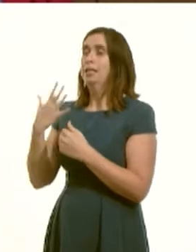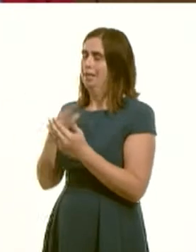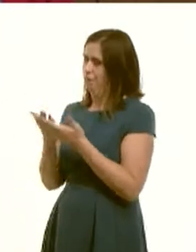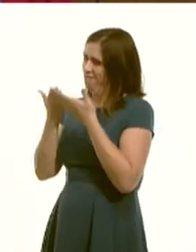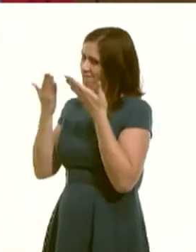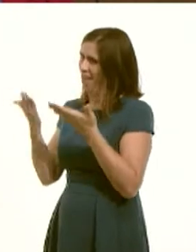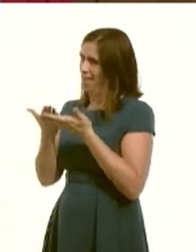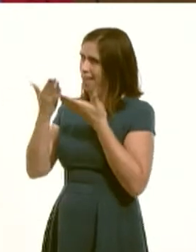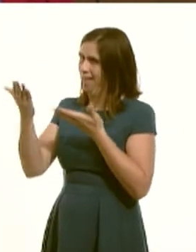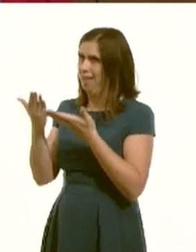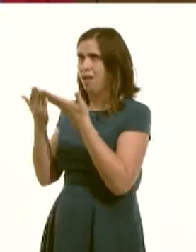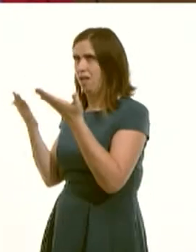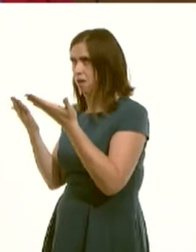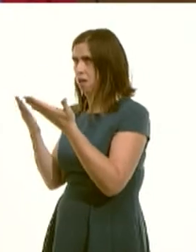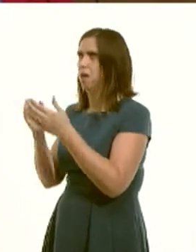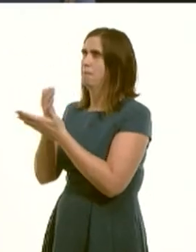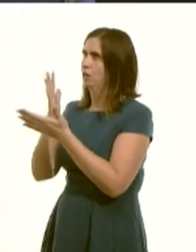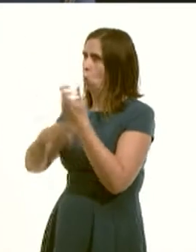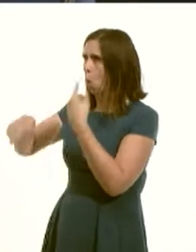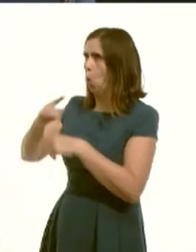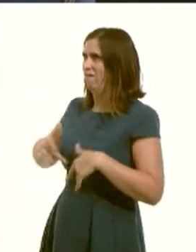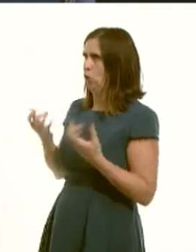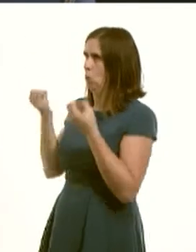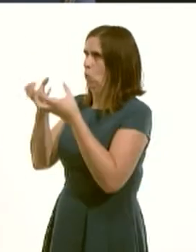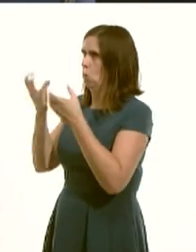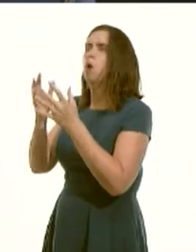that's settled, and takes into account the views of all.